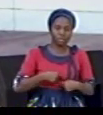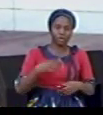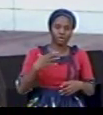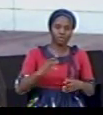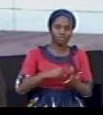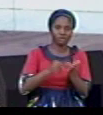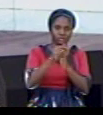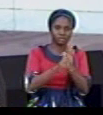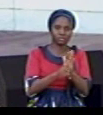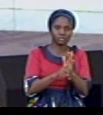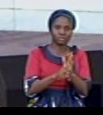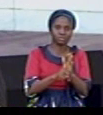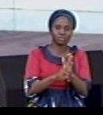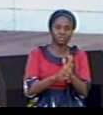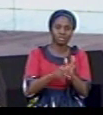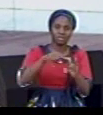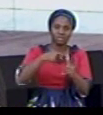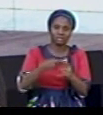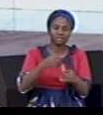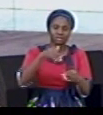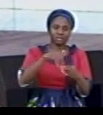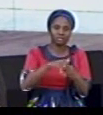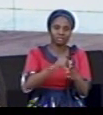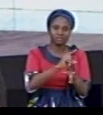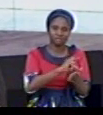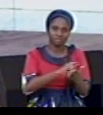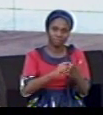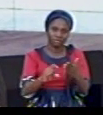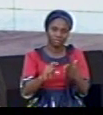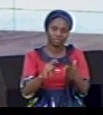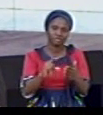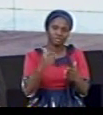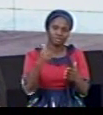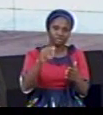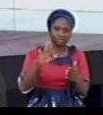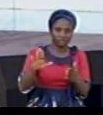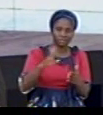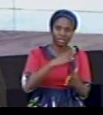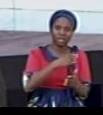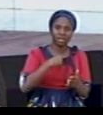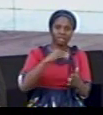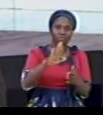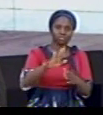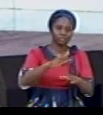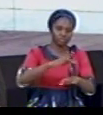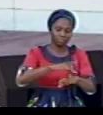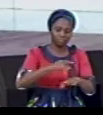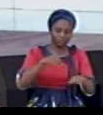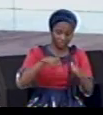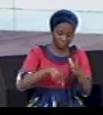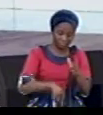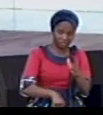verse 15, and your feet shod with the preparation of the gospel.